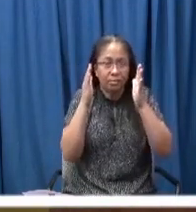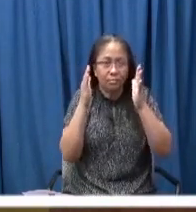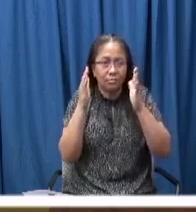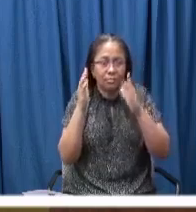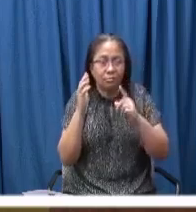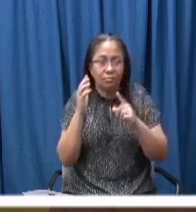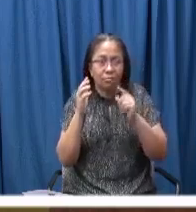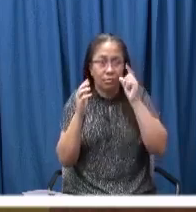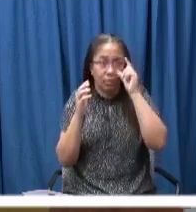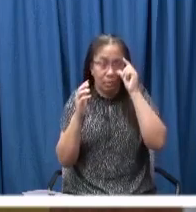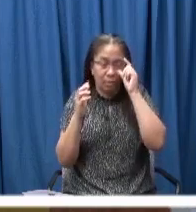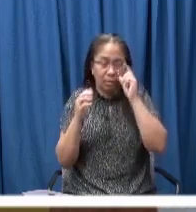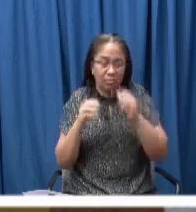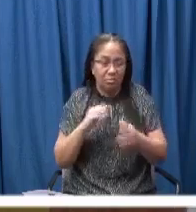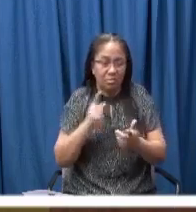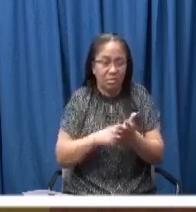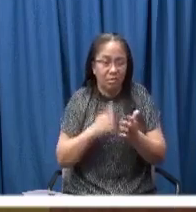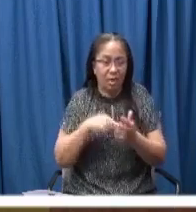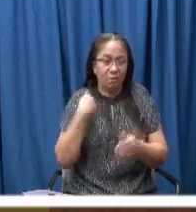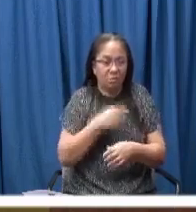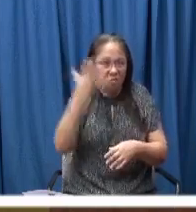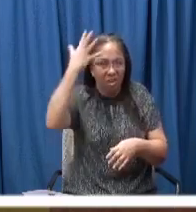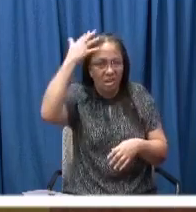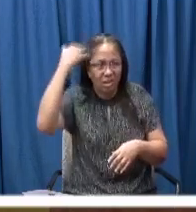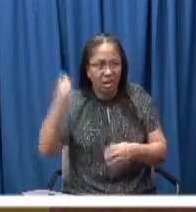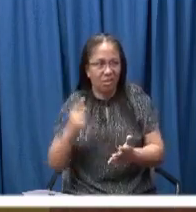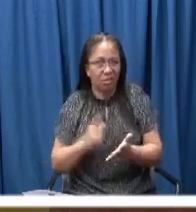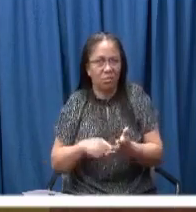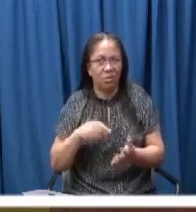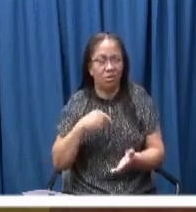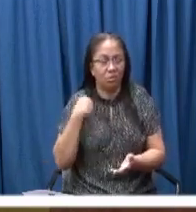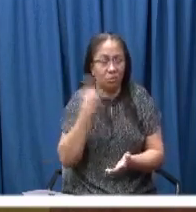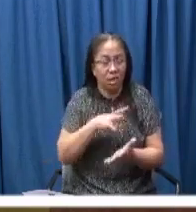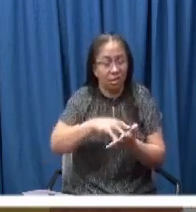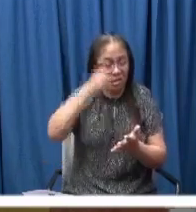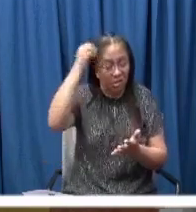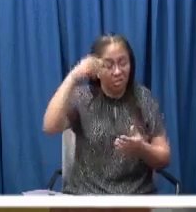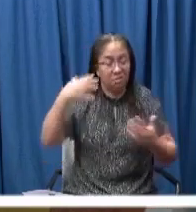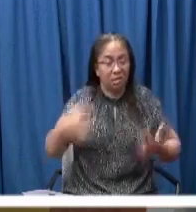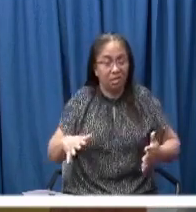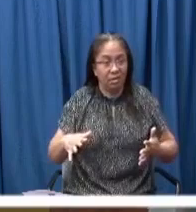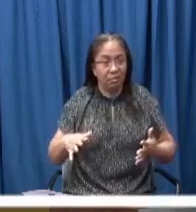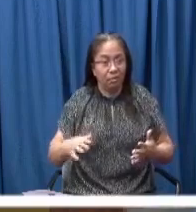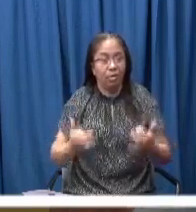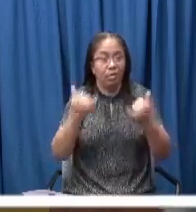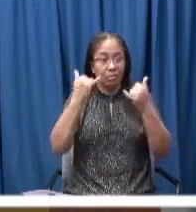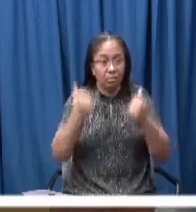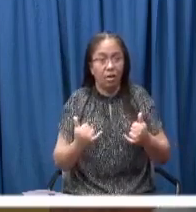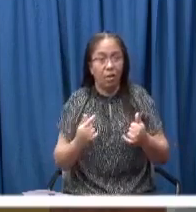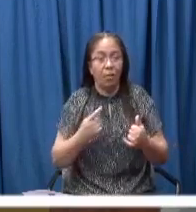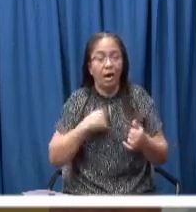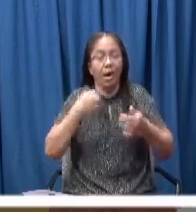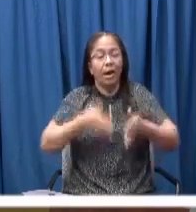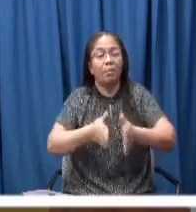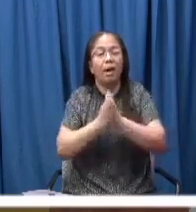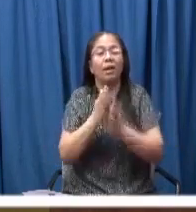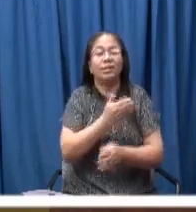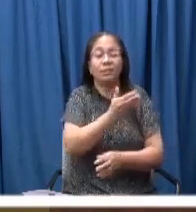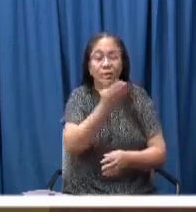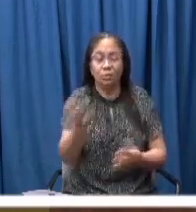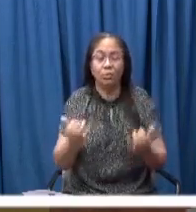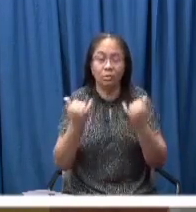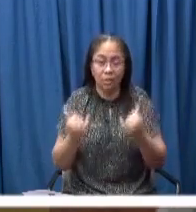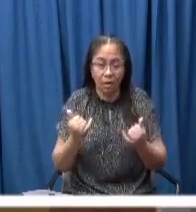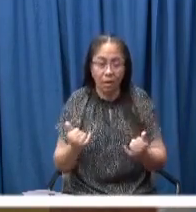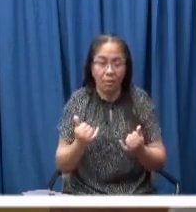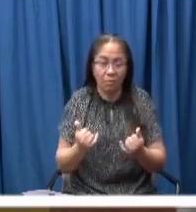out and forget what we have learned. And I'm asking in these days, while we still have time